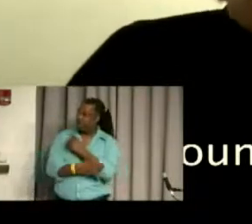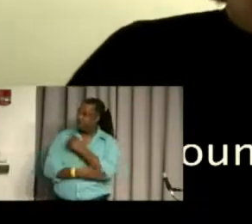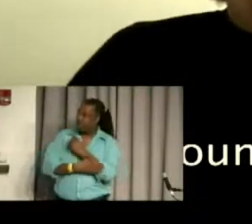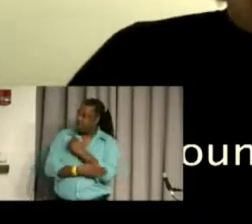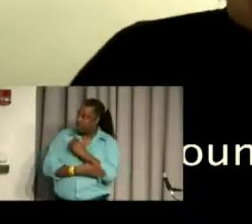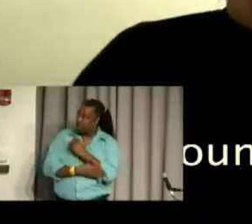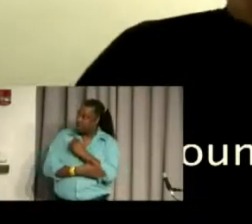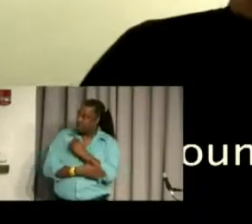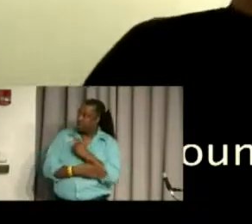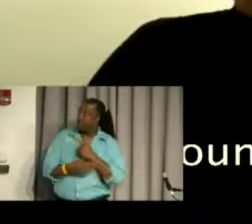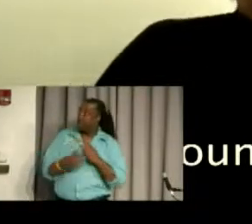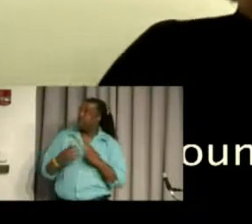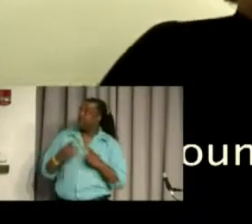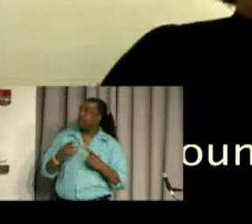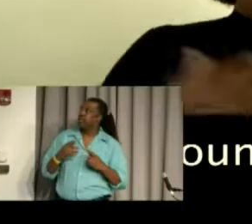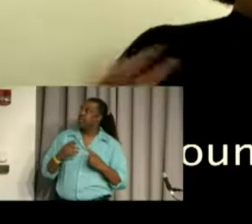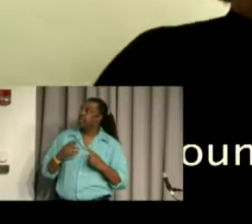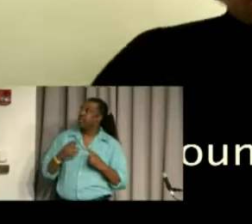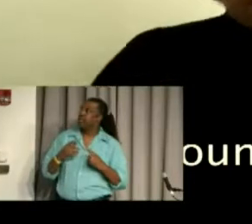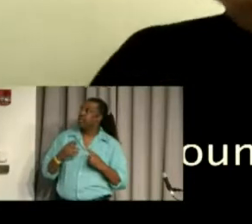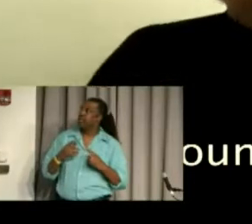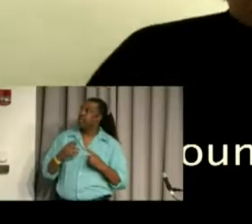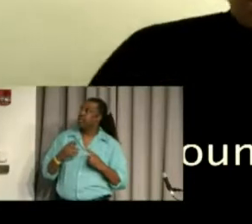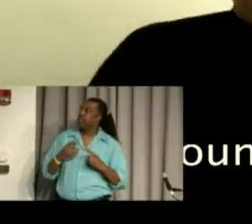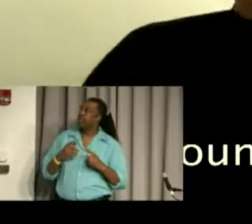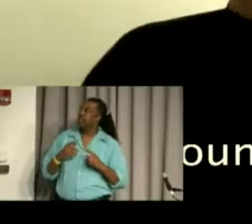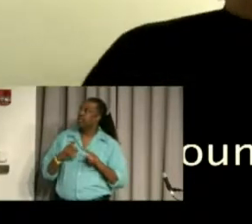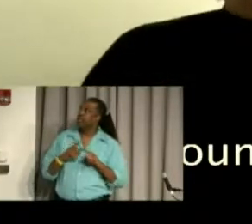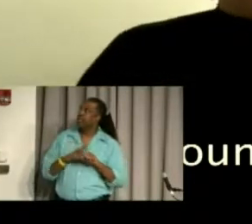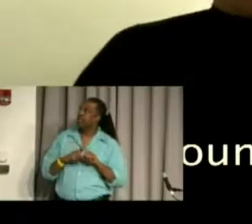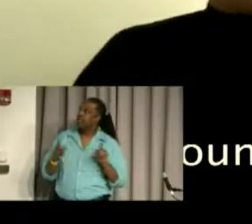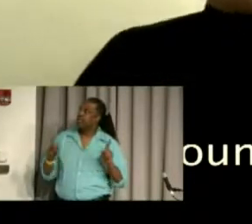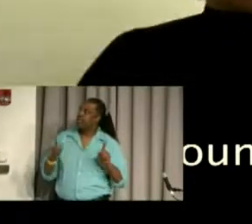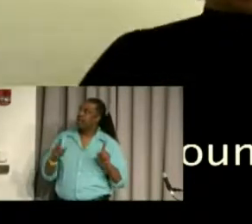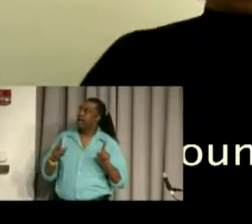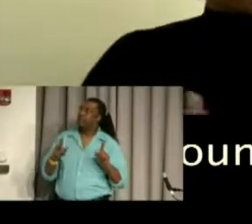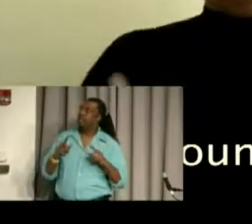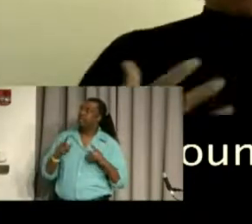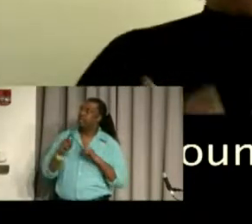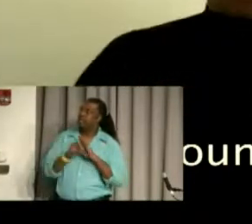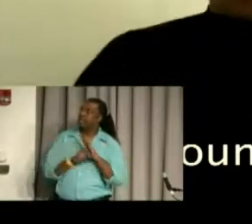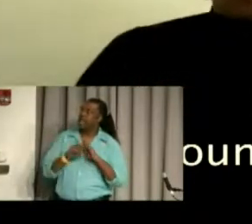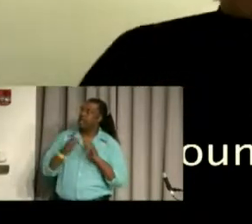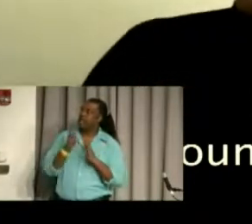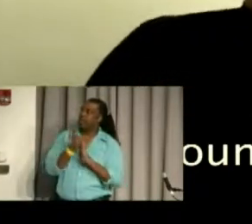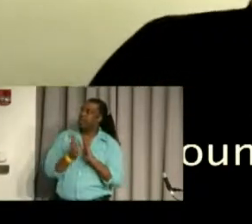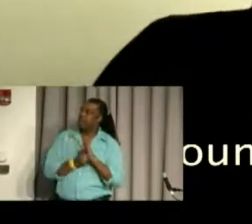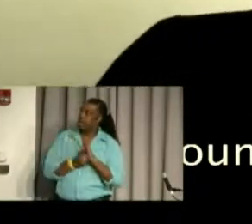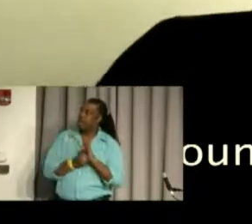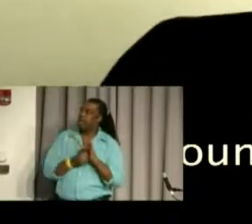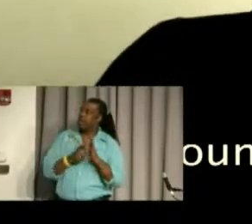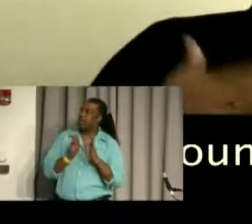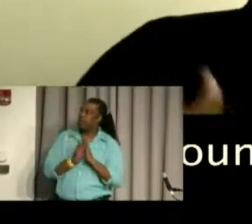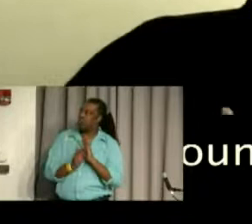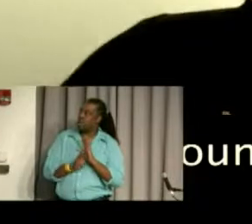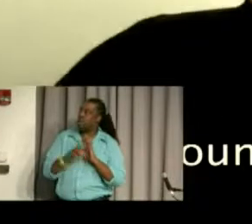to cemeteries. At the federal level, these laws were drafted. These state laws were drafted